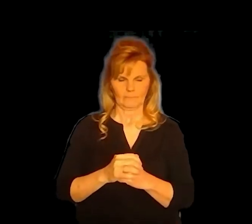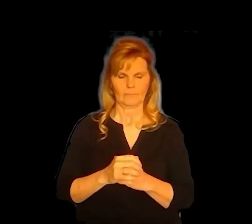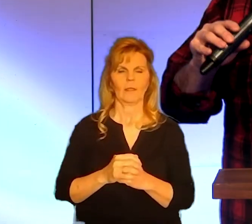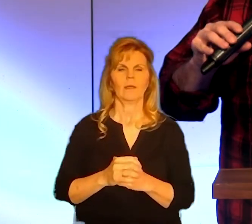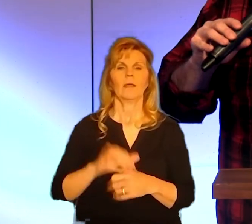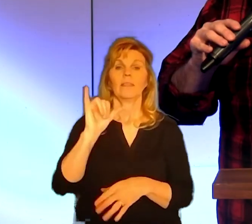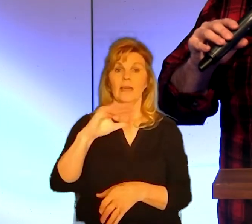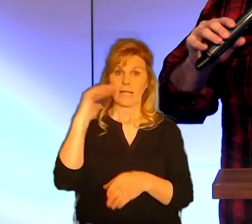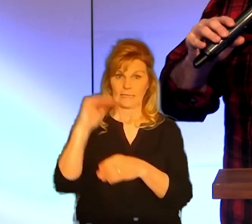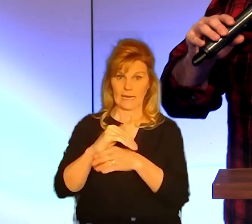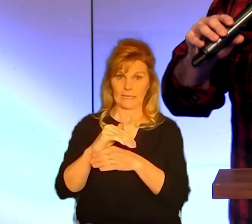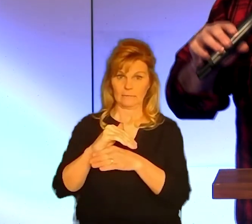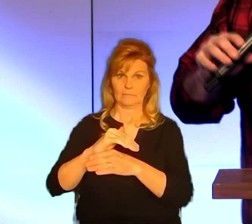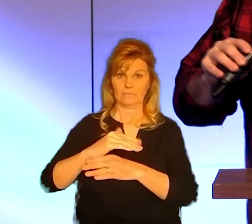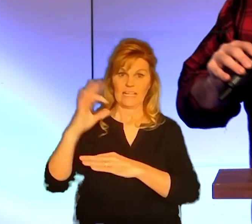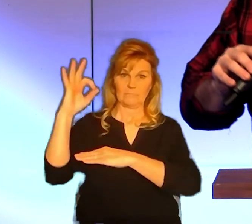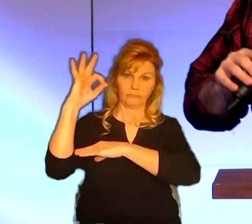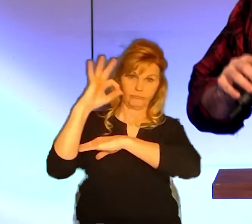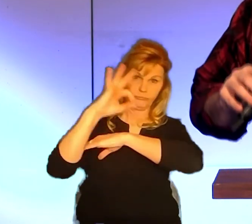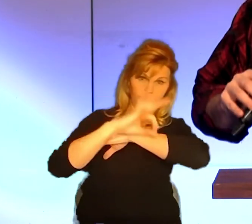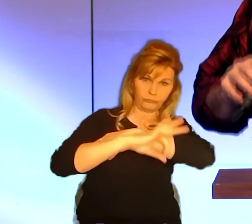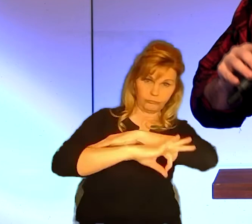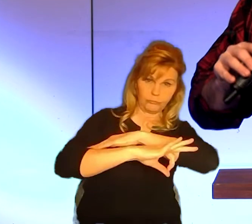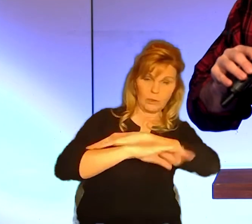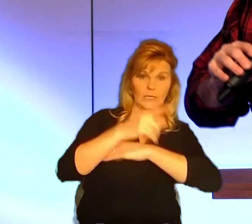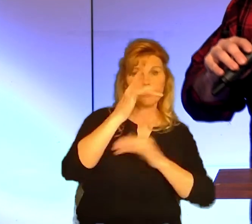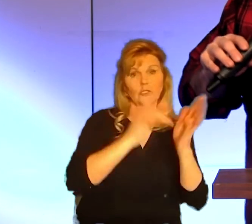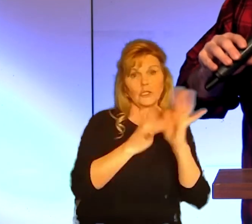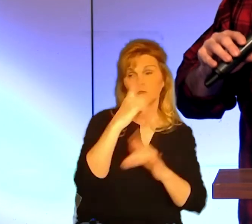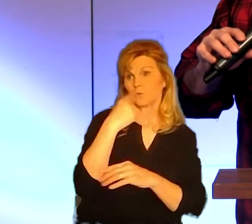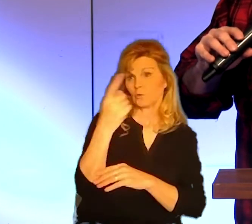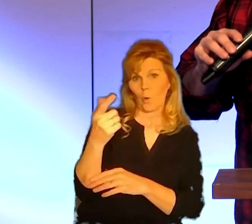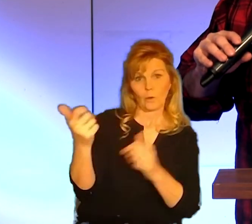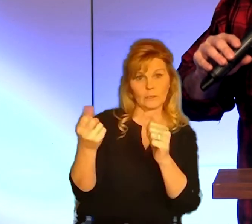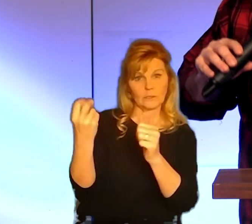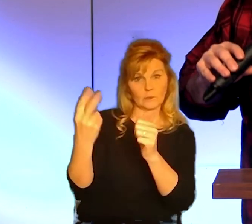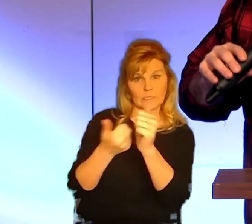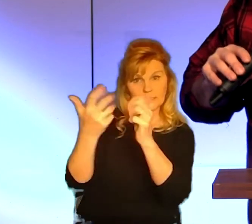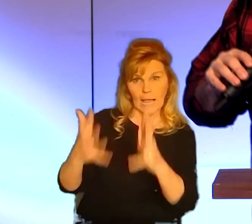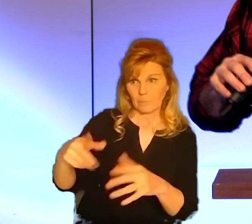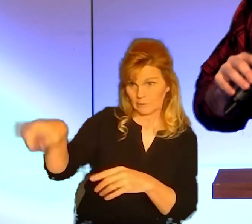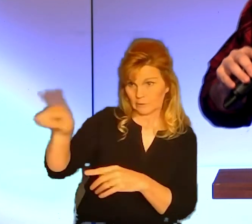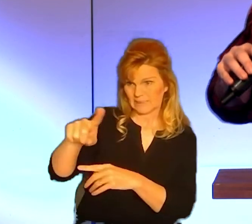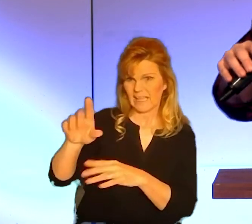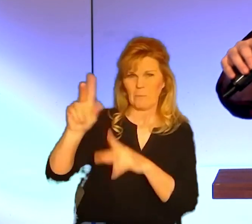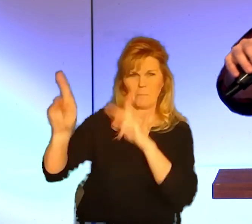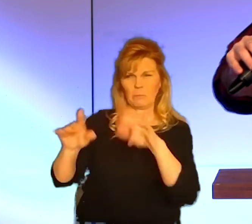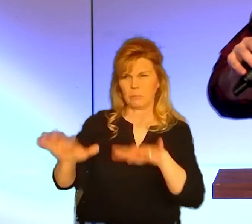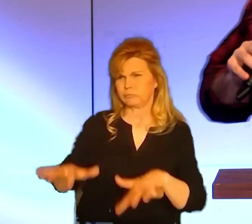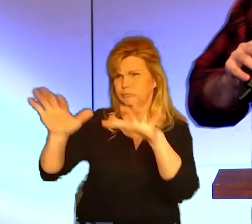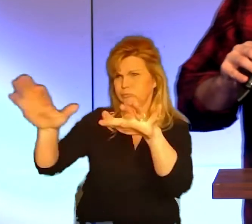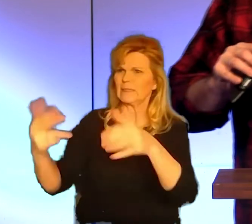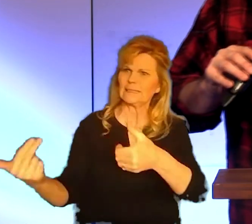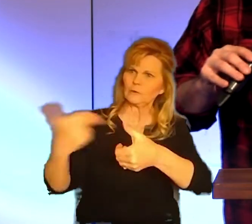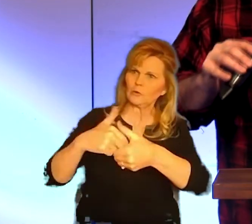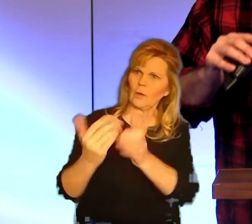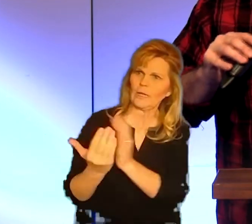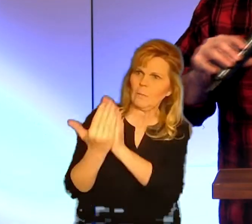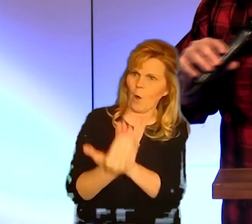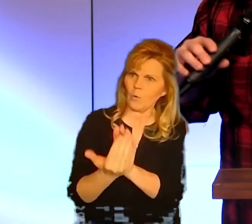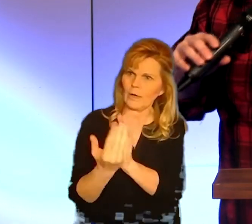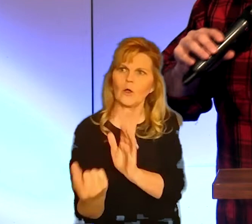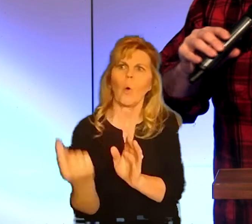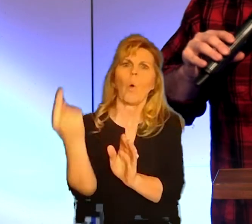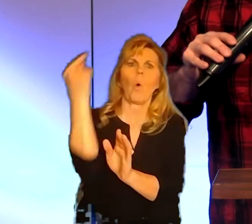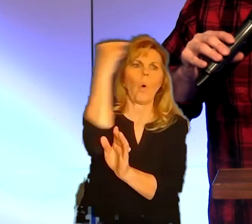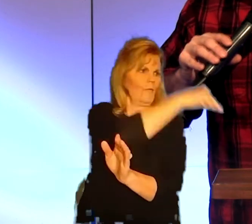said to his disciples, let us go over to the other side. Leaving the crowd behind, they took him